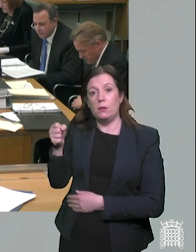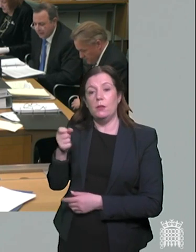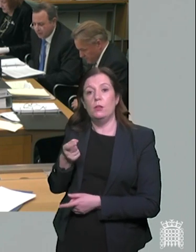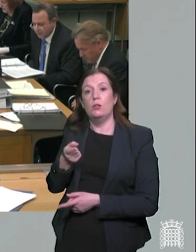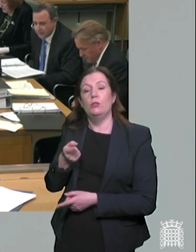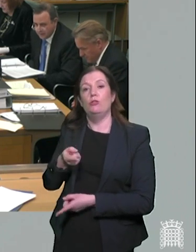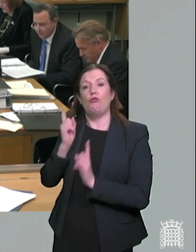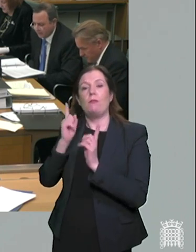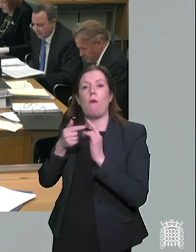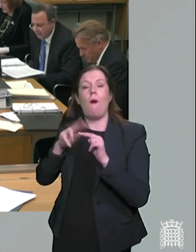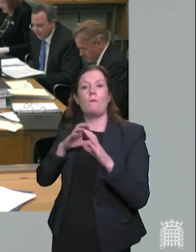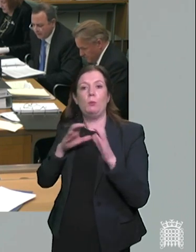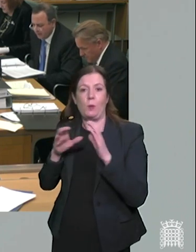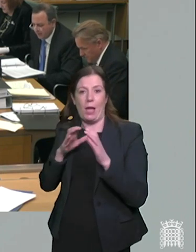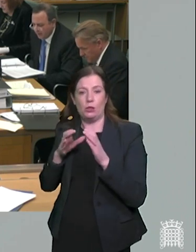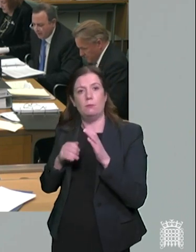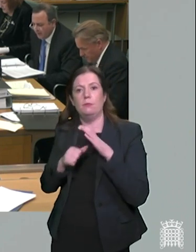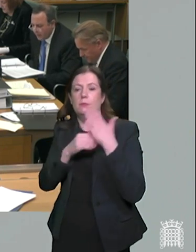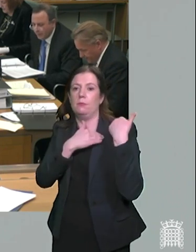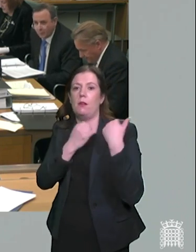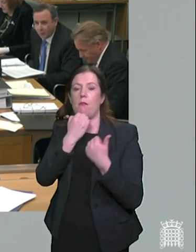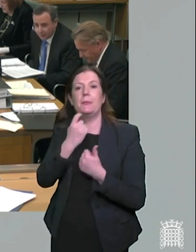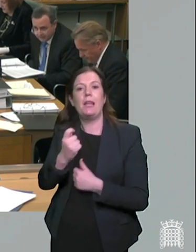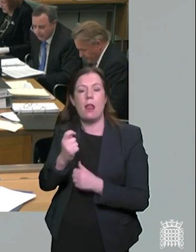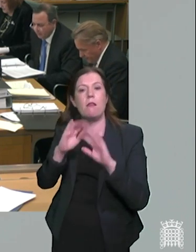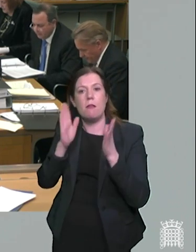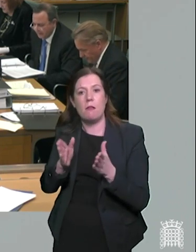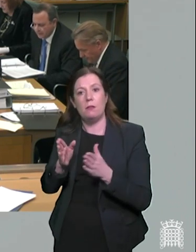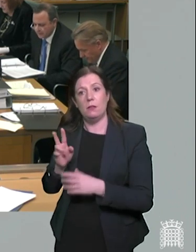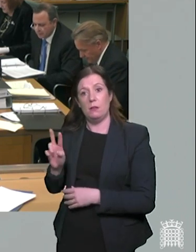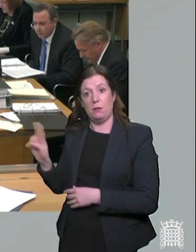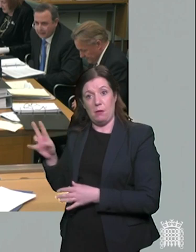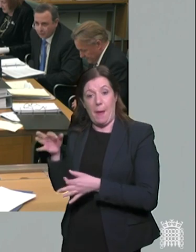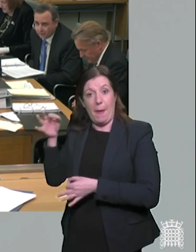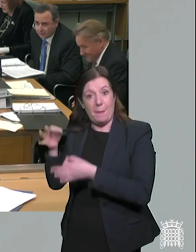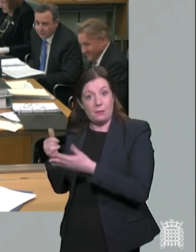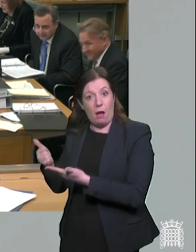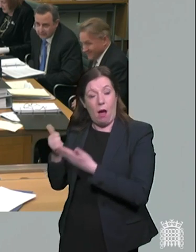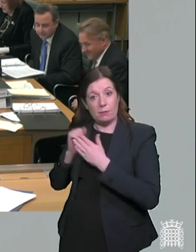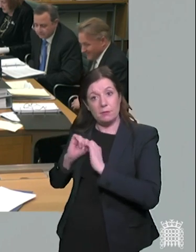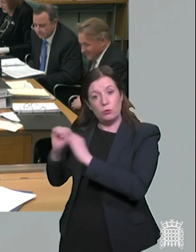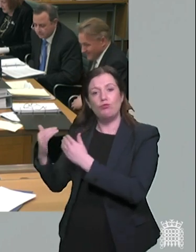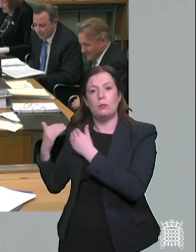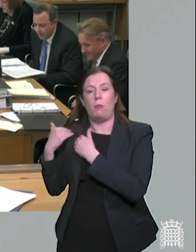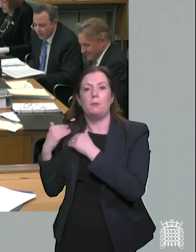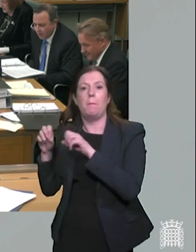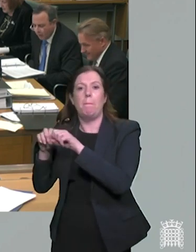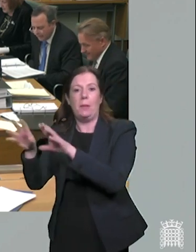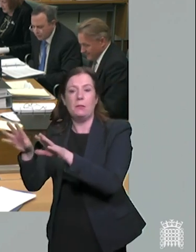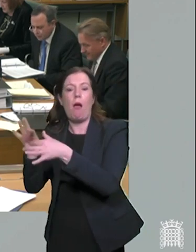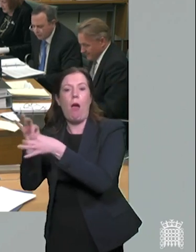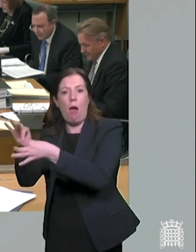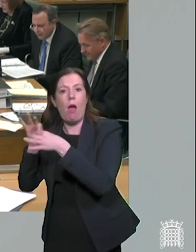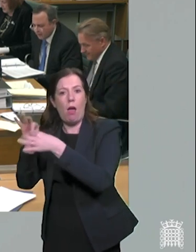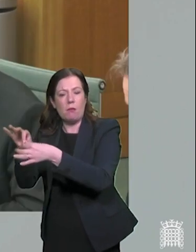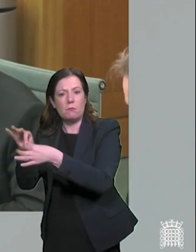of Communications at Number 10. They were political advisors who dealt with the media. Why